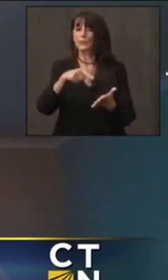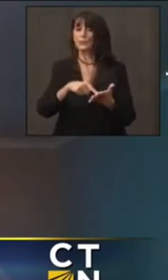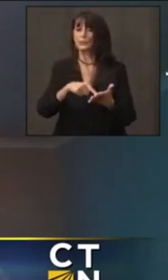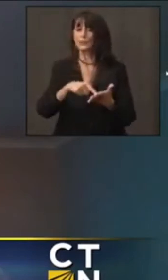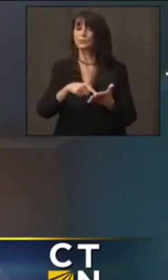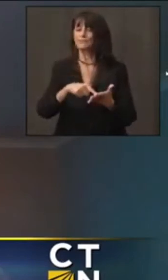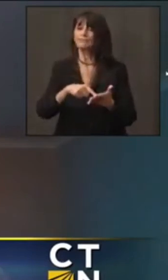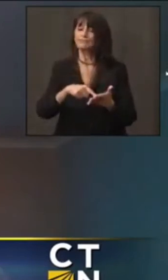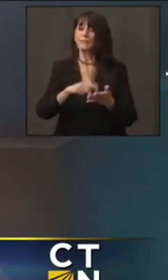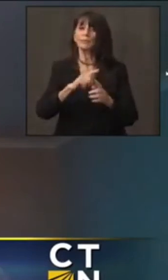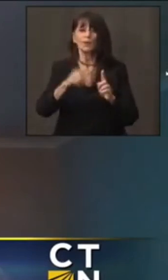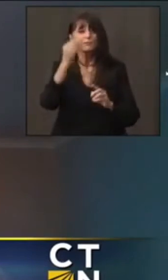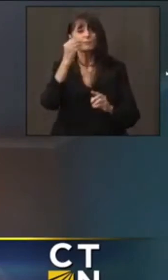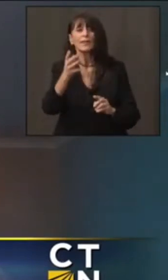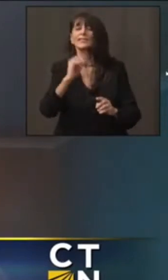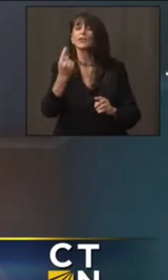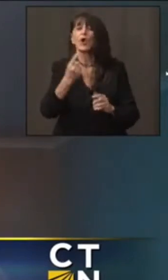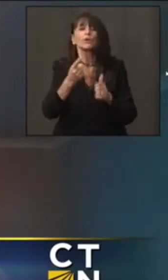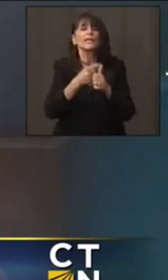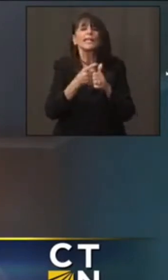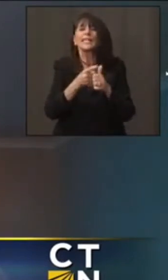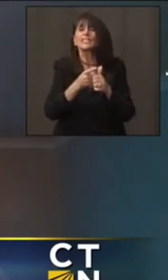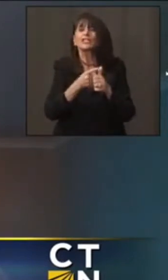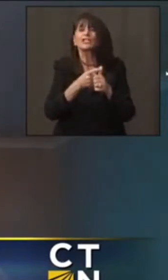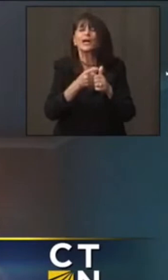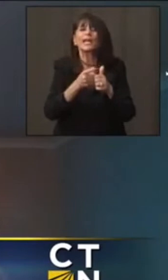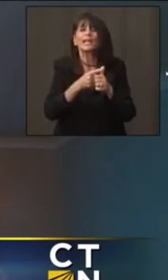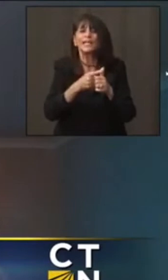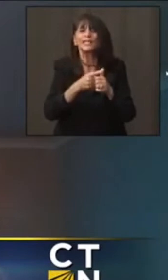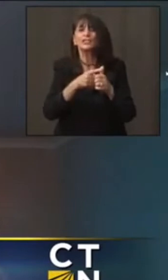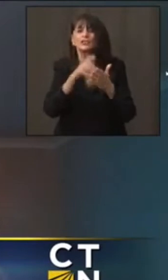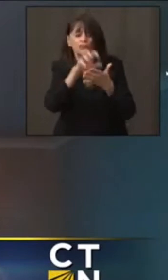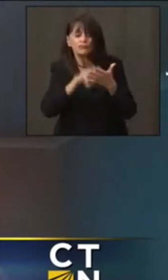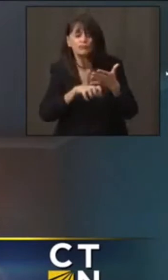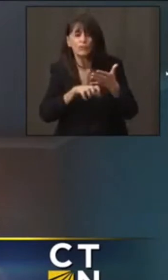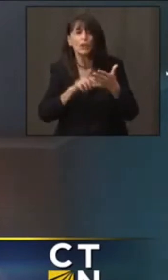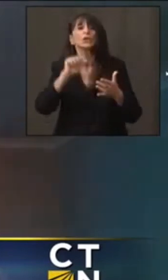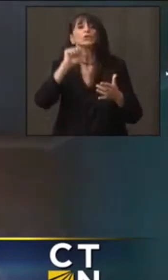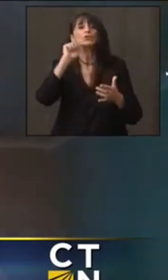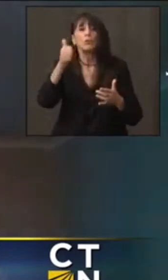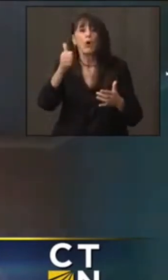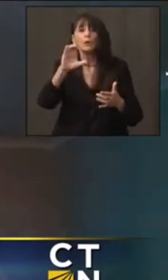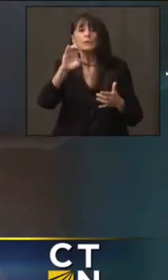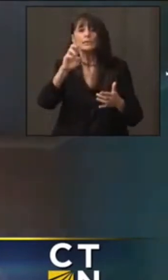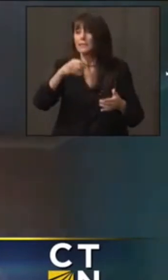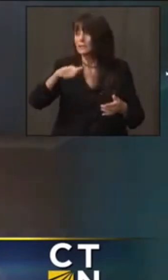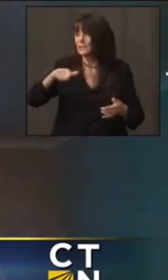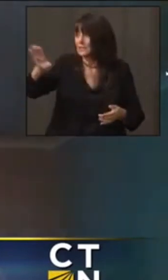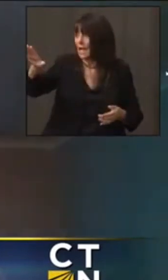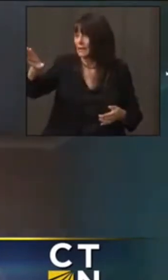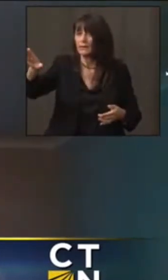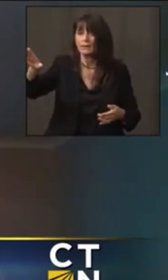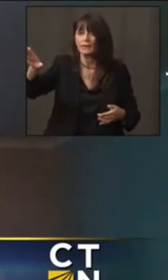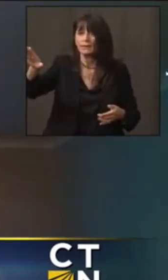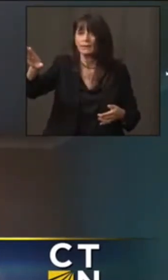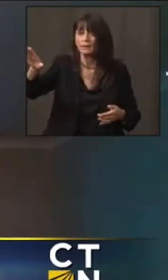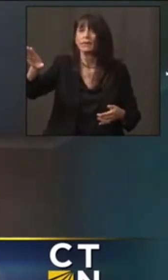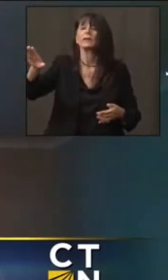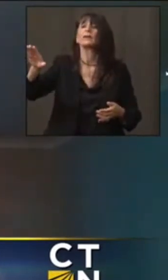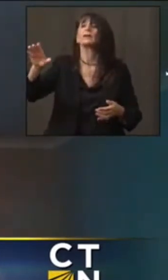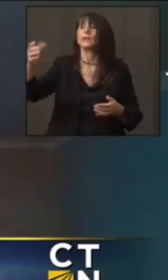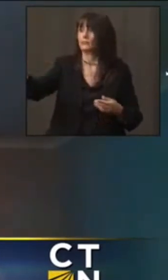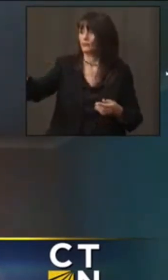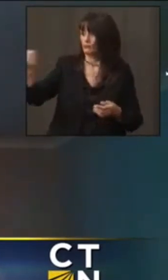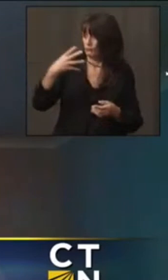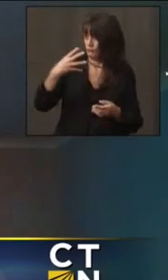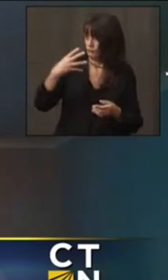said. This is an initial draft plan. We'll submit it tomorrow to CDC, and then we'll immediately begin revising